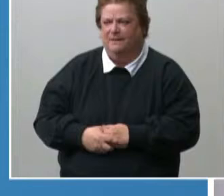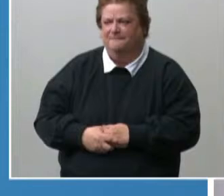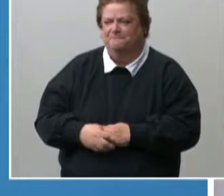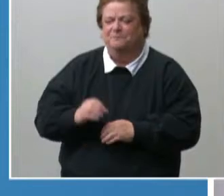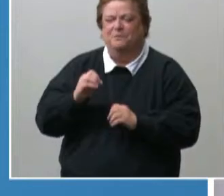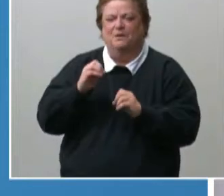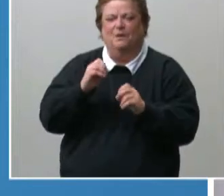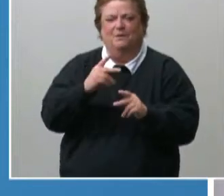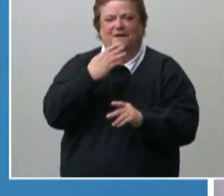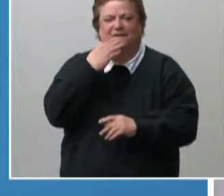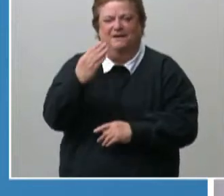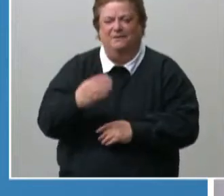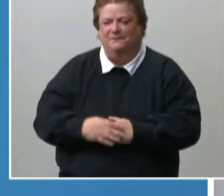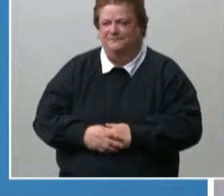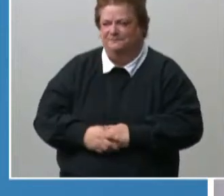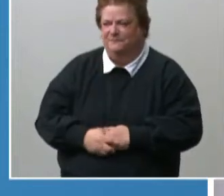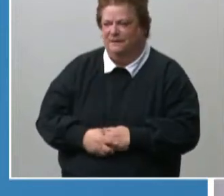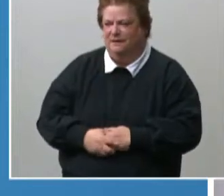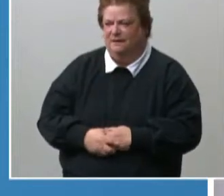Okay, thanks.